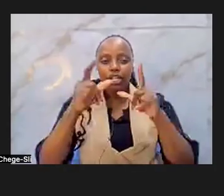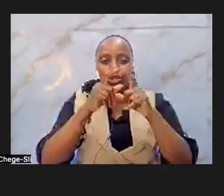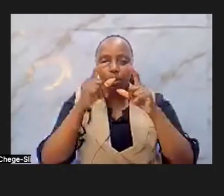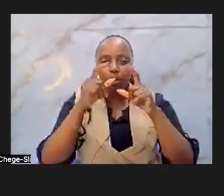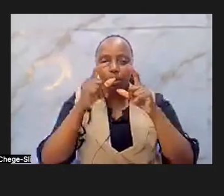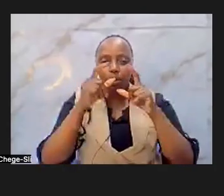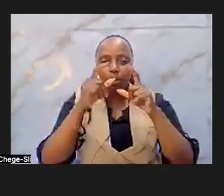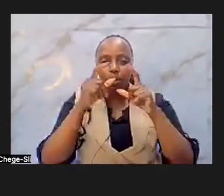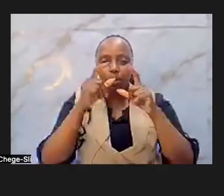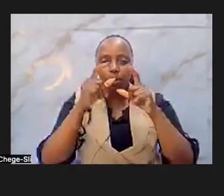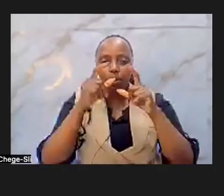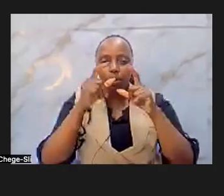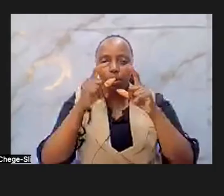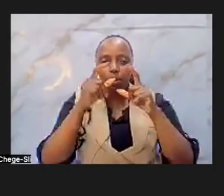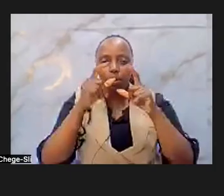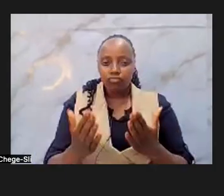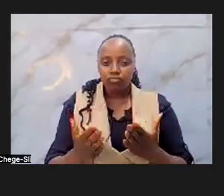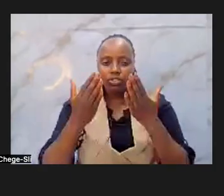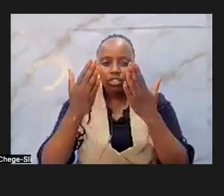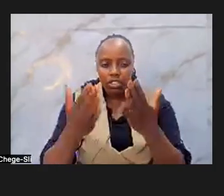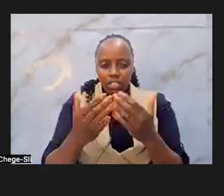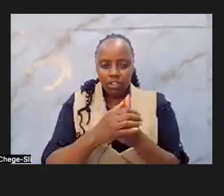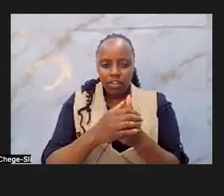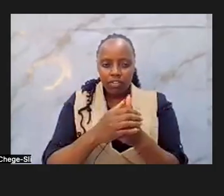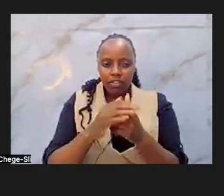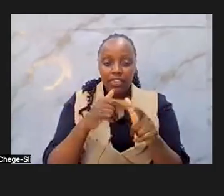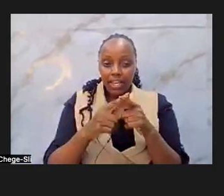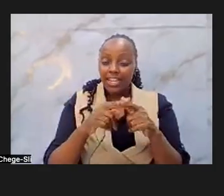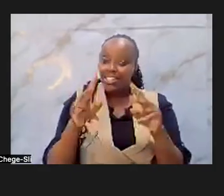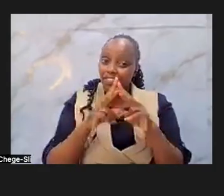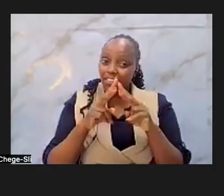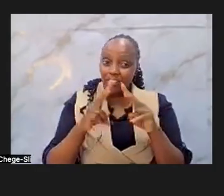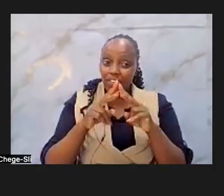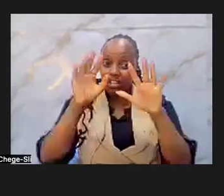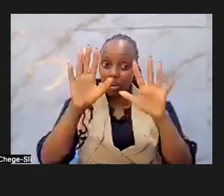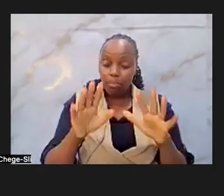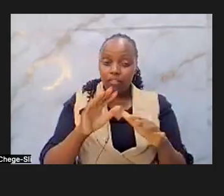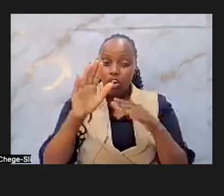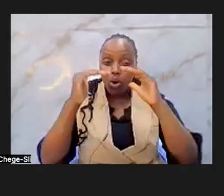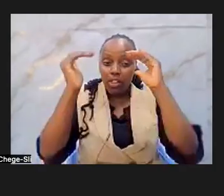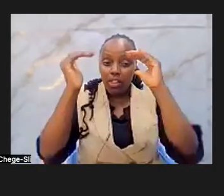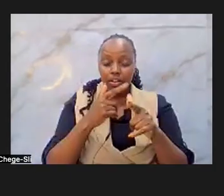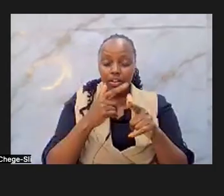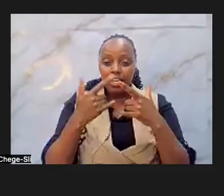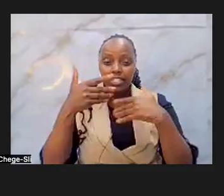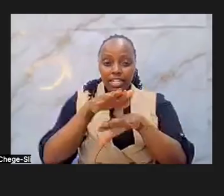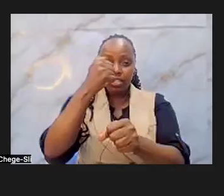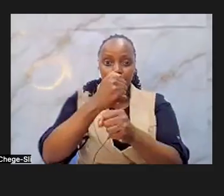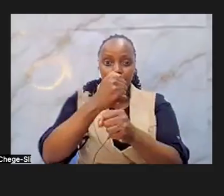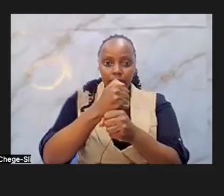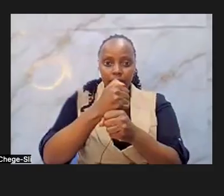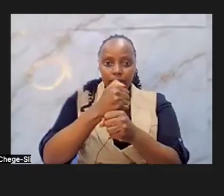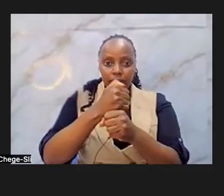just really reinforcing that it's at every level that this integration is needed. The capacity building is absolutely critical to kind of long-term